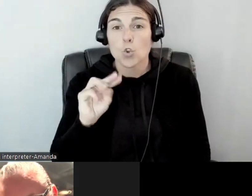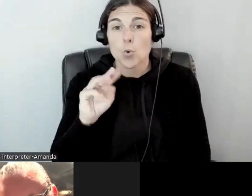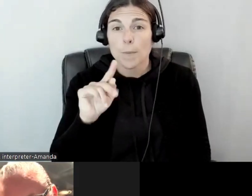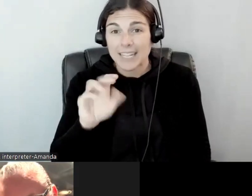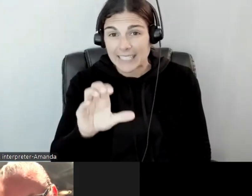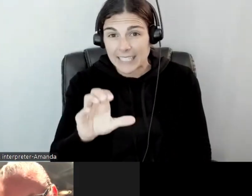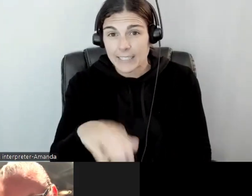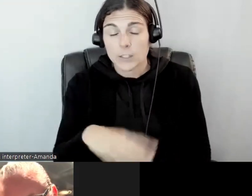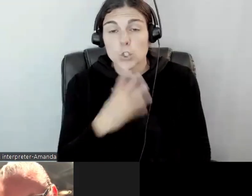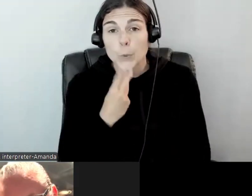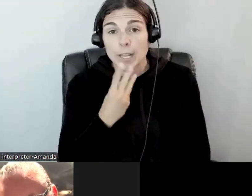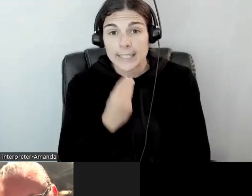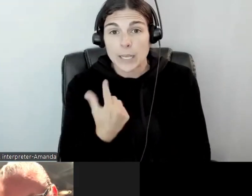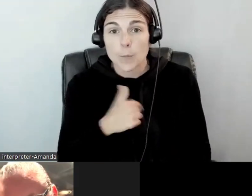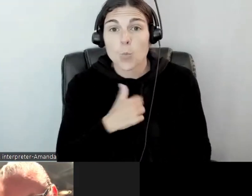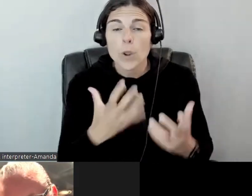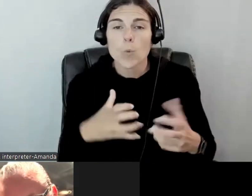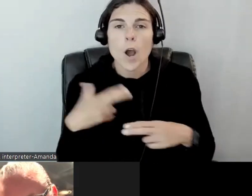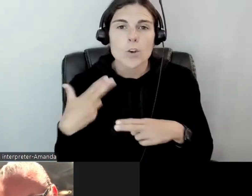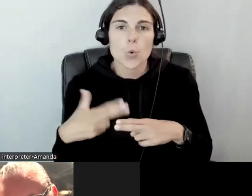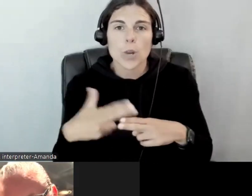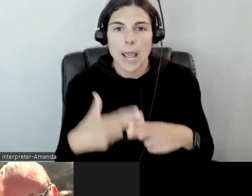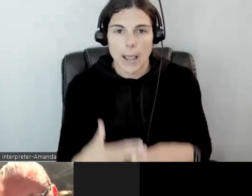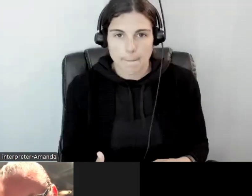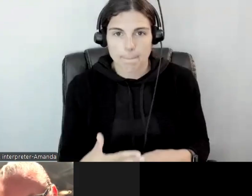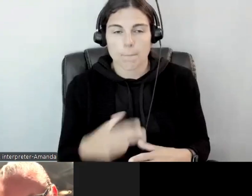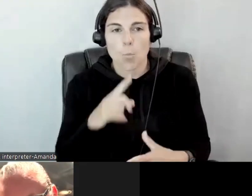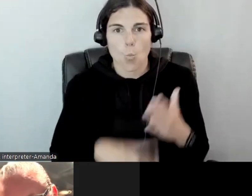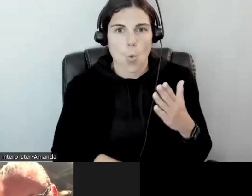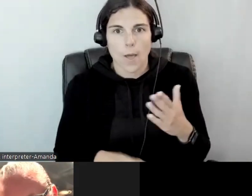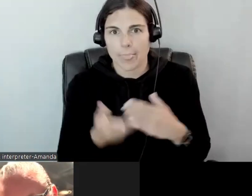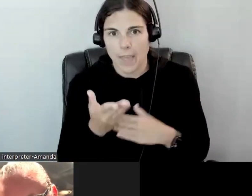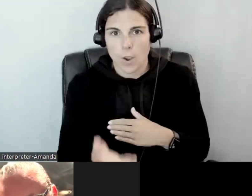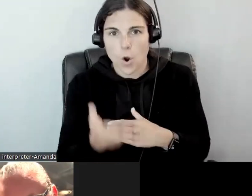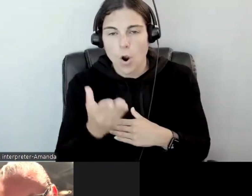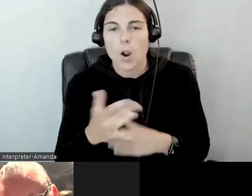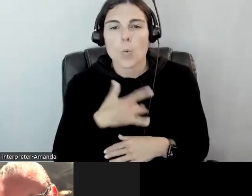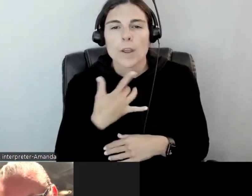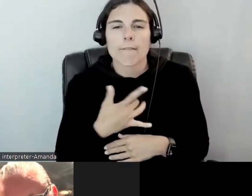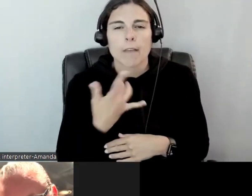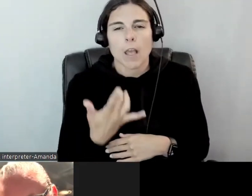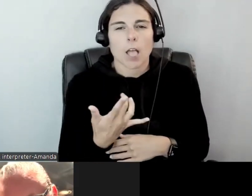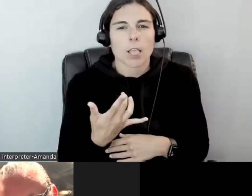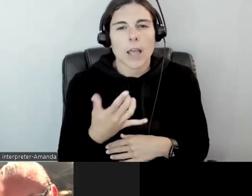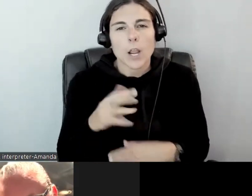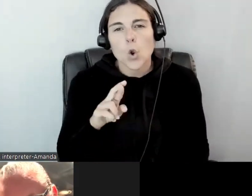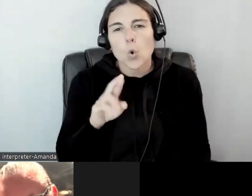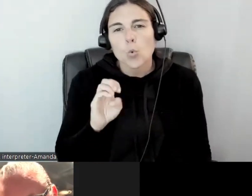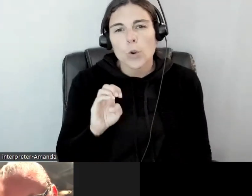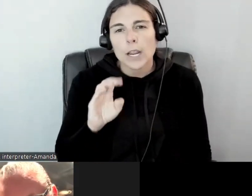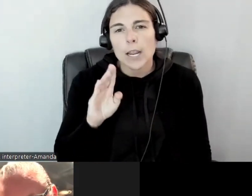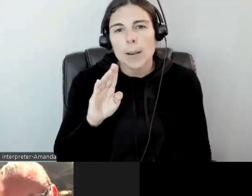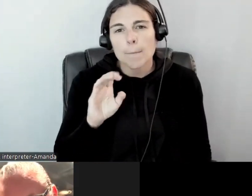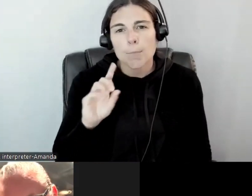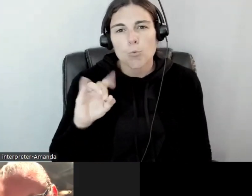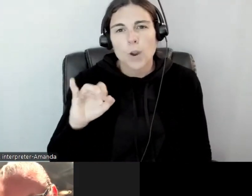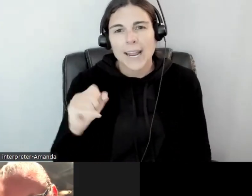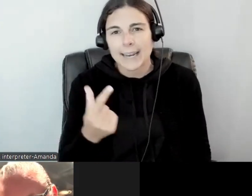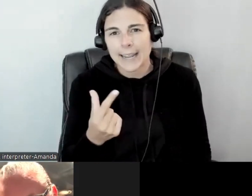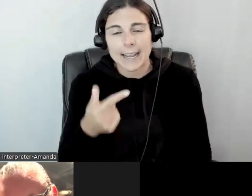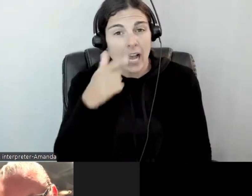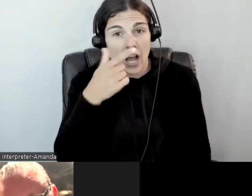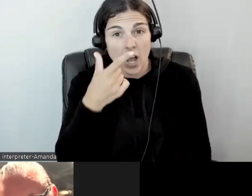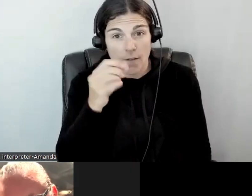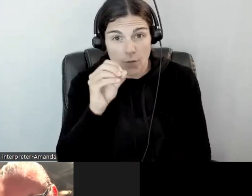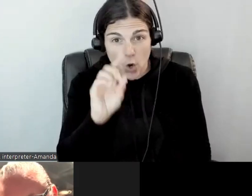we want to name things what they are. We feel like the rebranding of God, it doesn't work for us